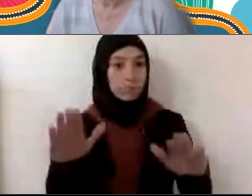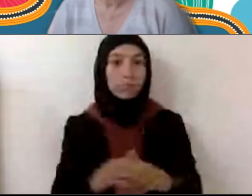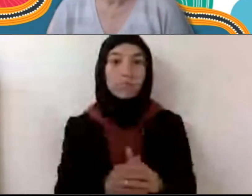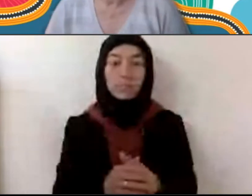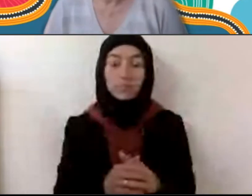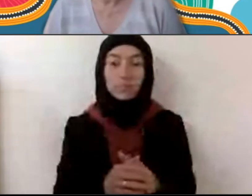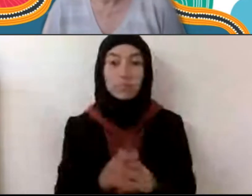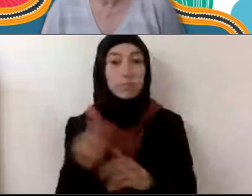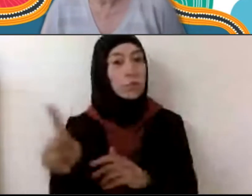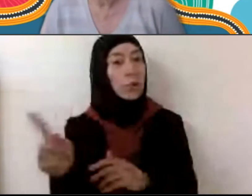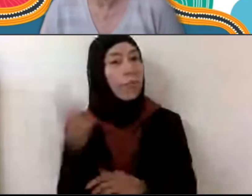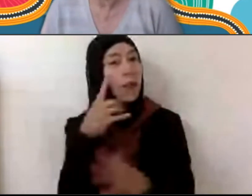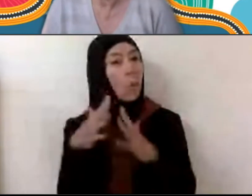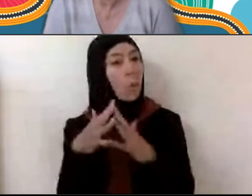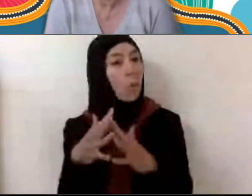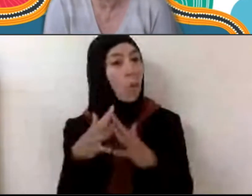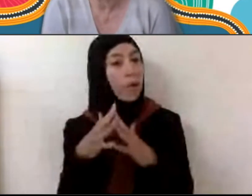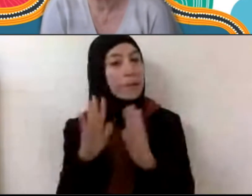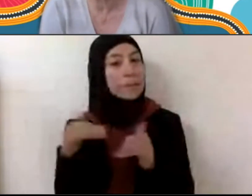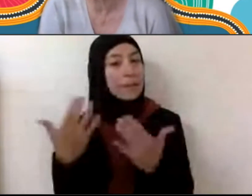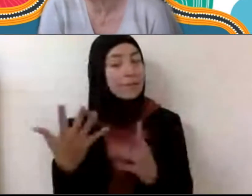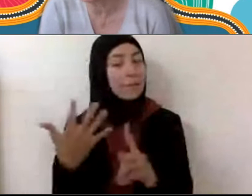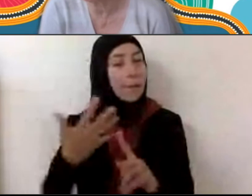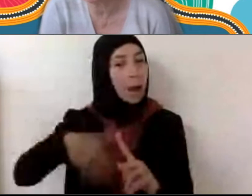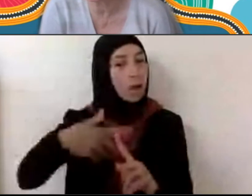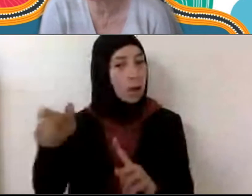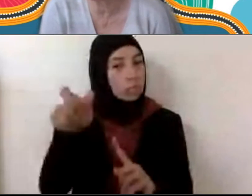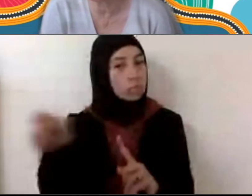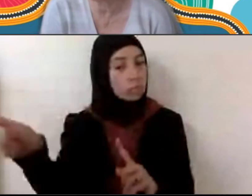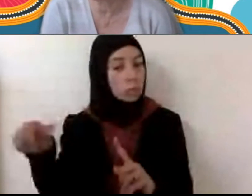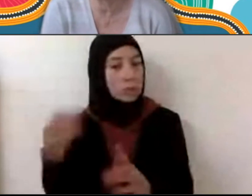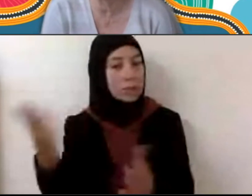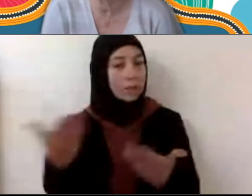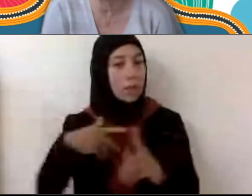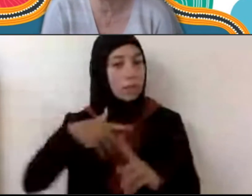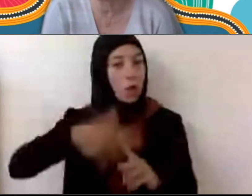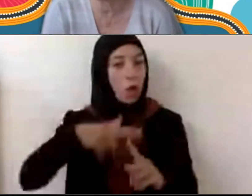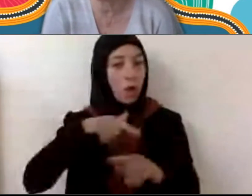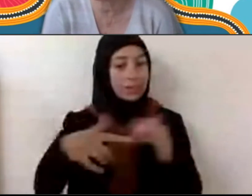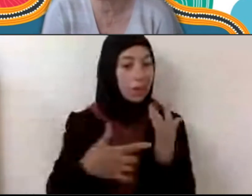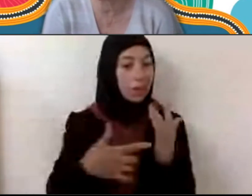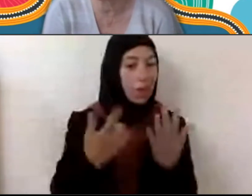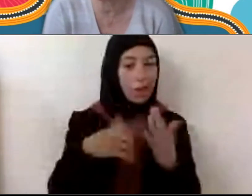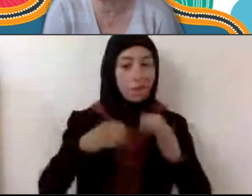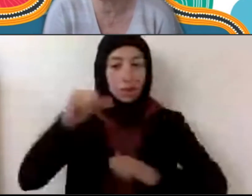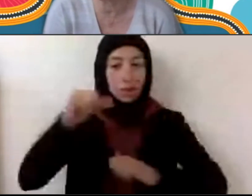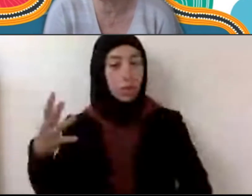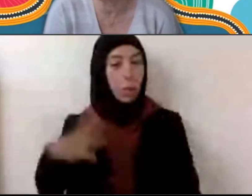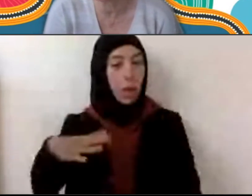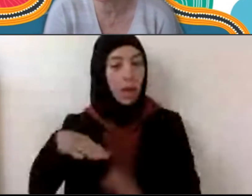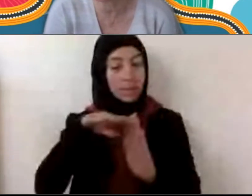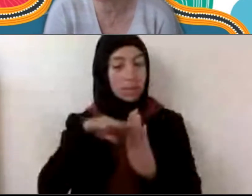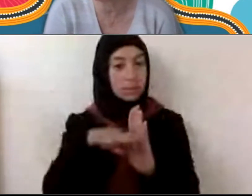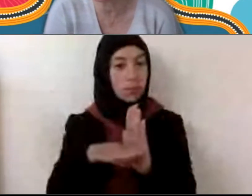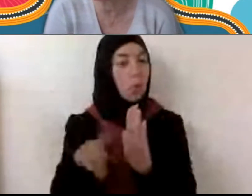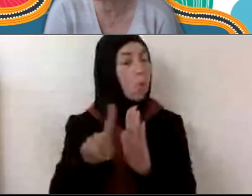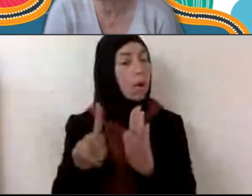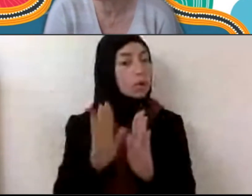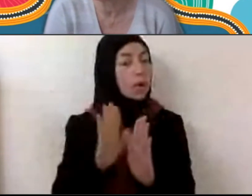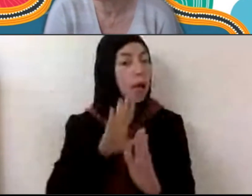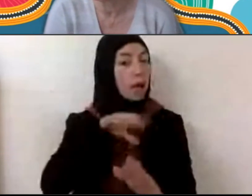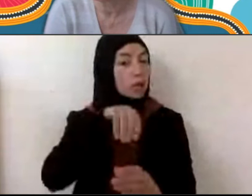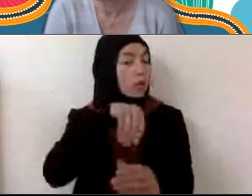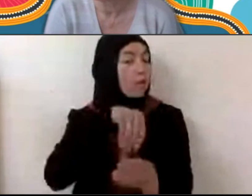providing a bit of background and touching on the technical and functional requirements and what that actually